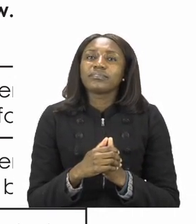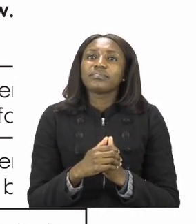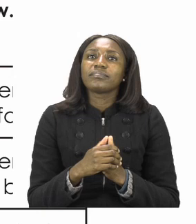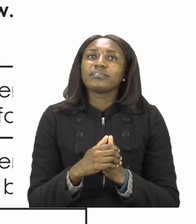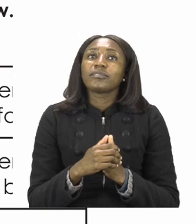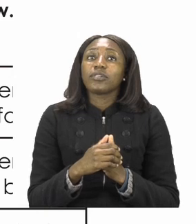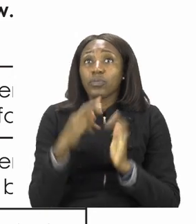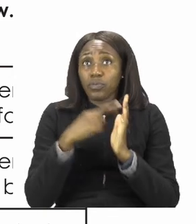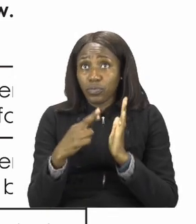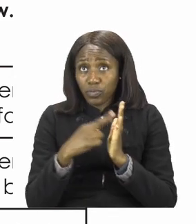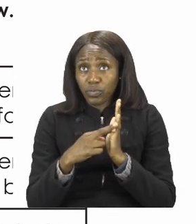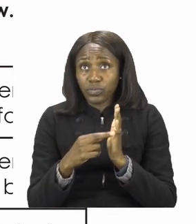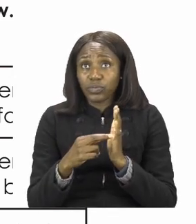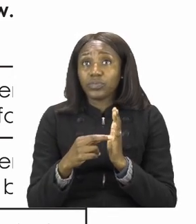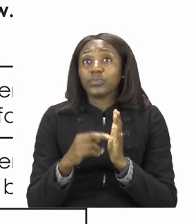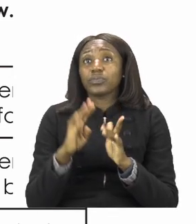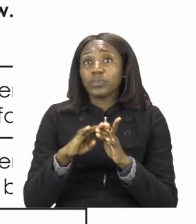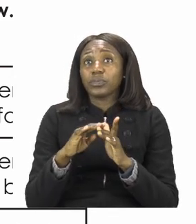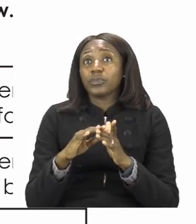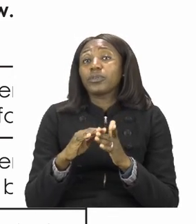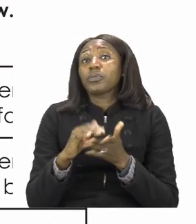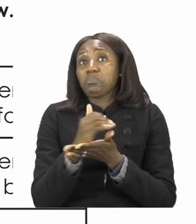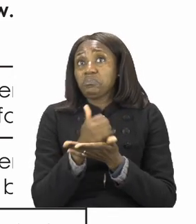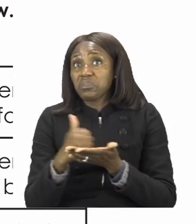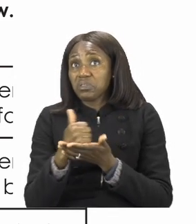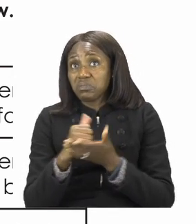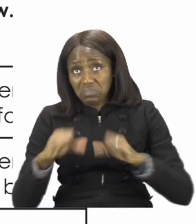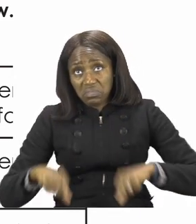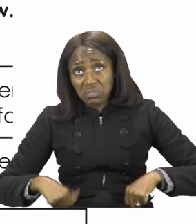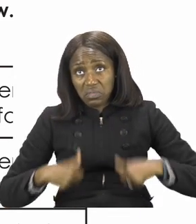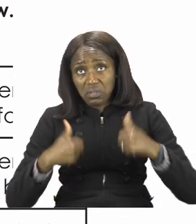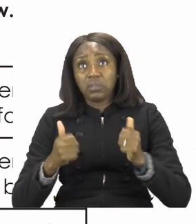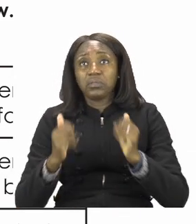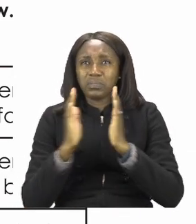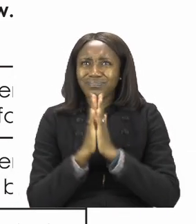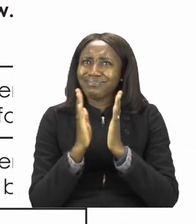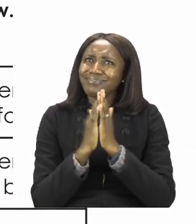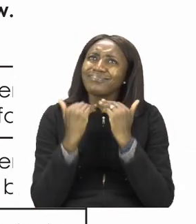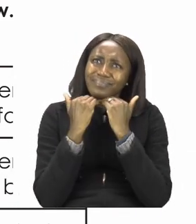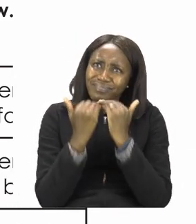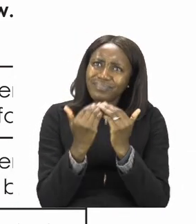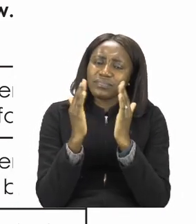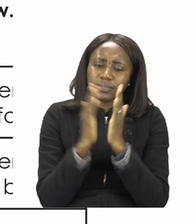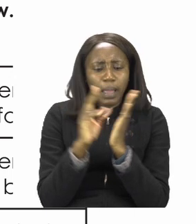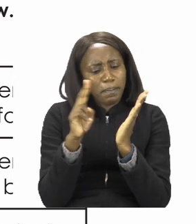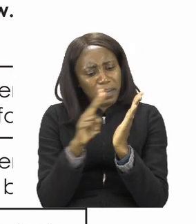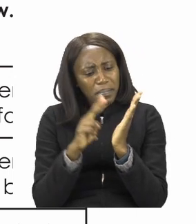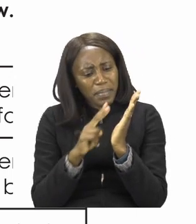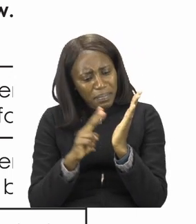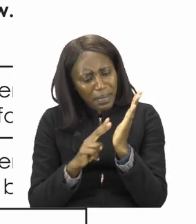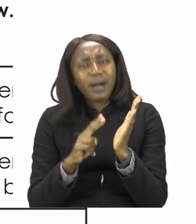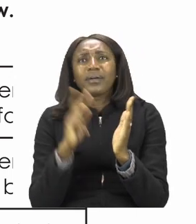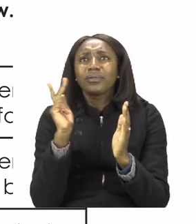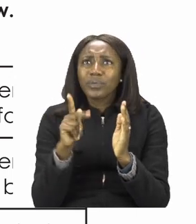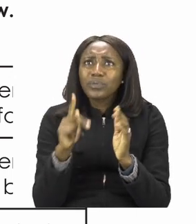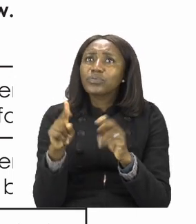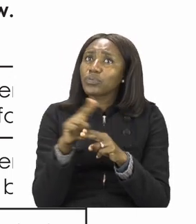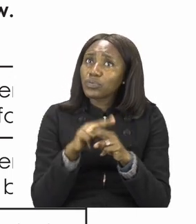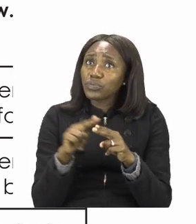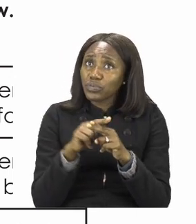rules, boys and girls, are very important. So I'd like to encourage you to make sure that you also follow these